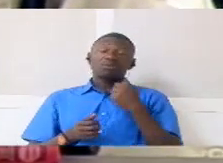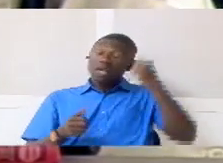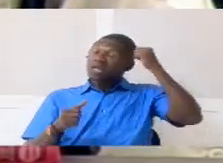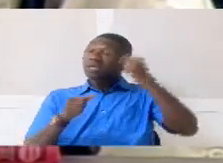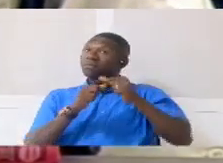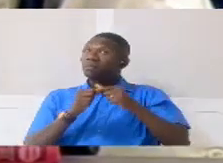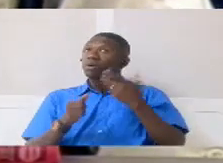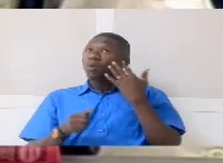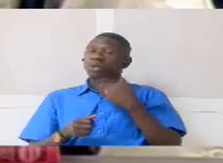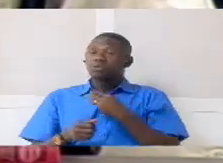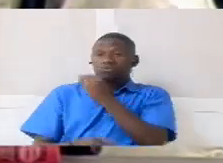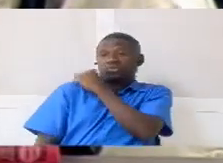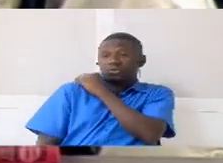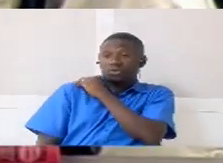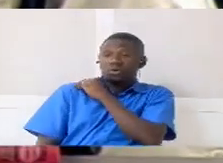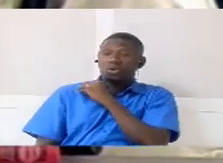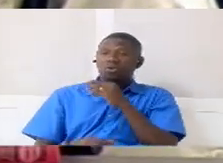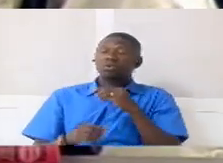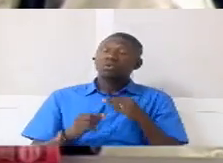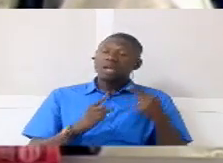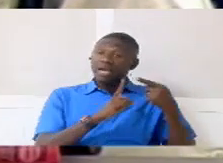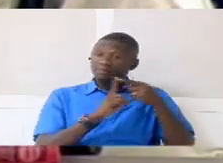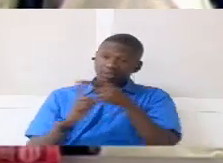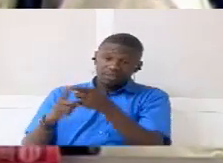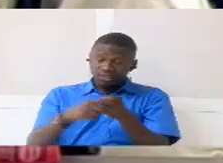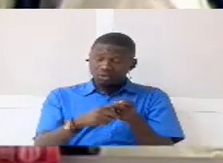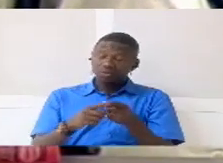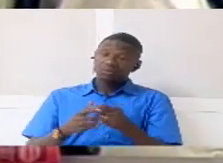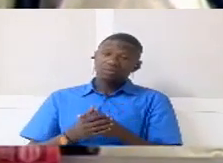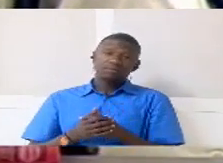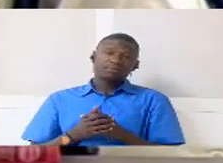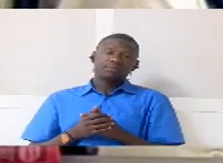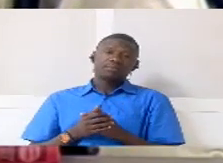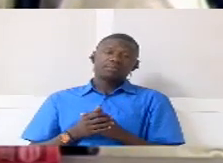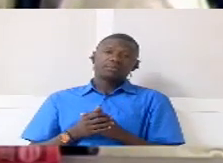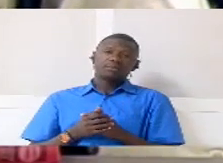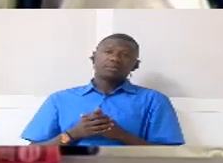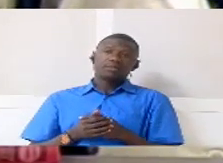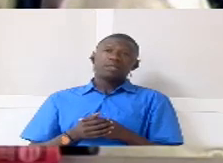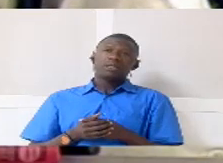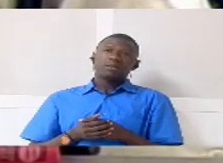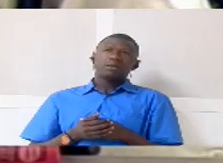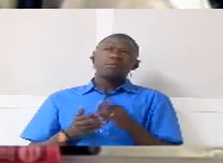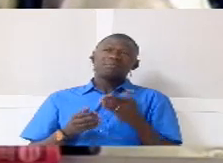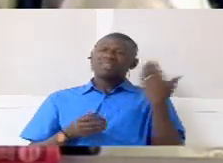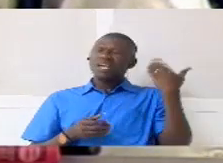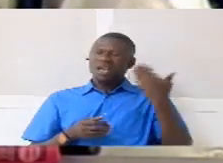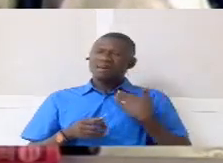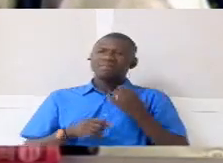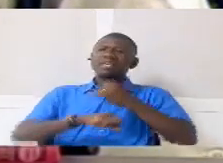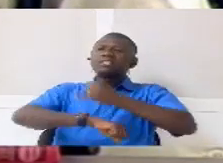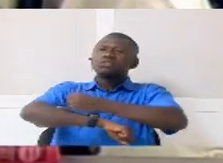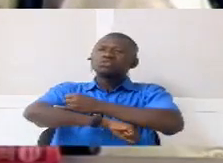while I was commissioner of administration. Institution of WJK Insight Training Center. There is an institution